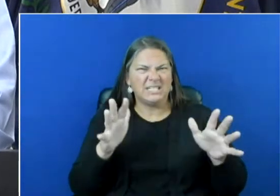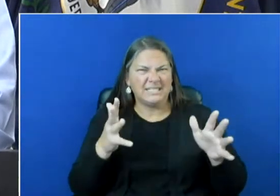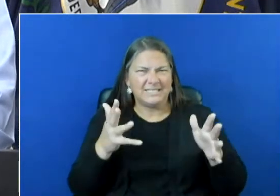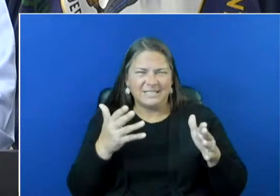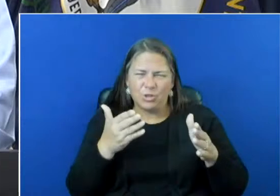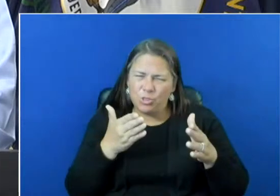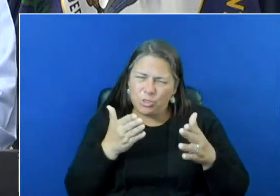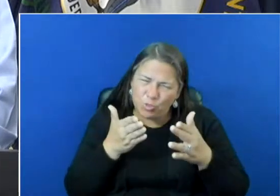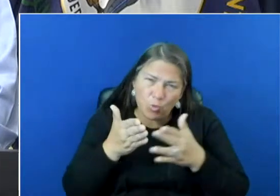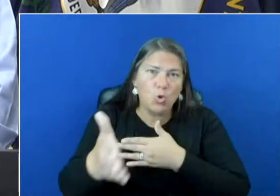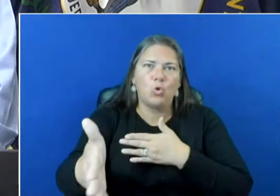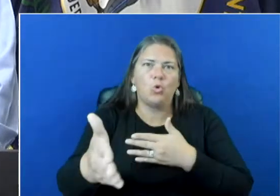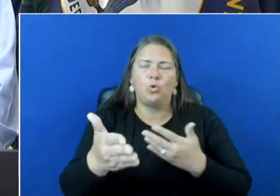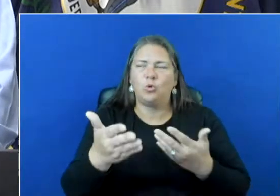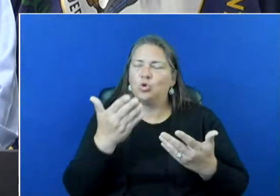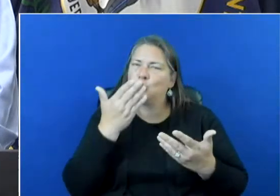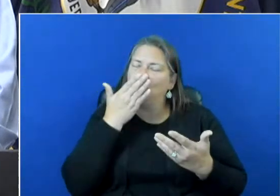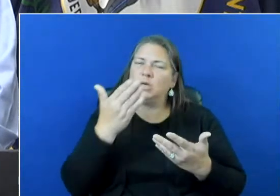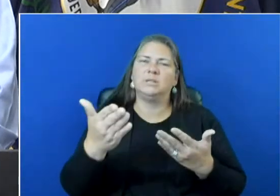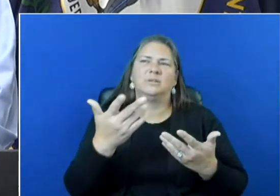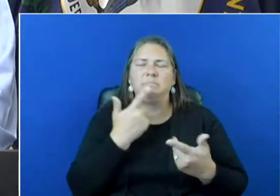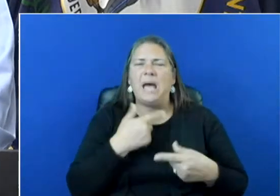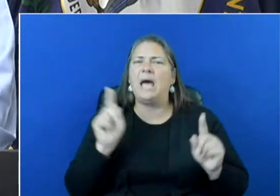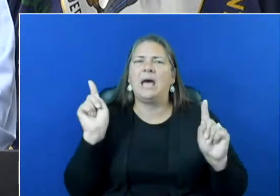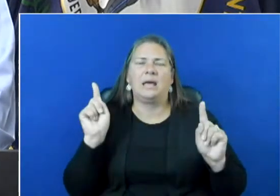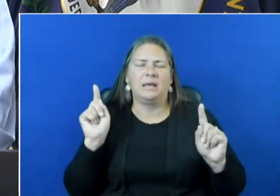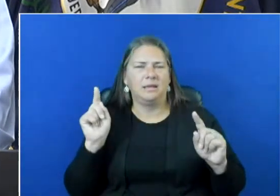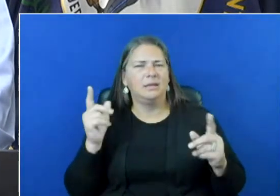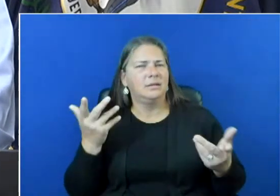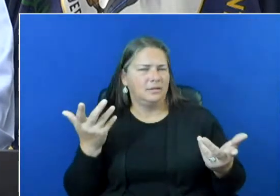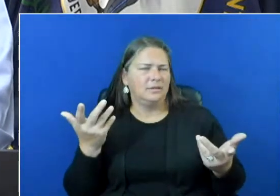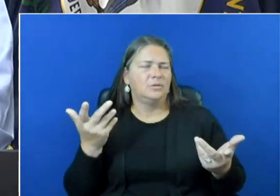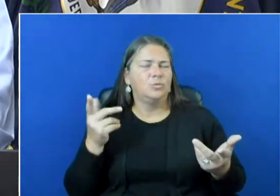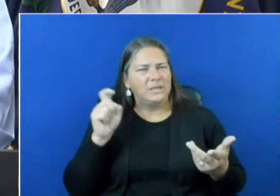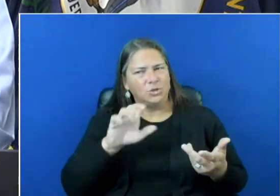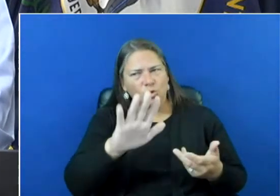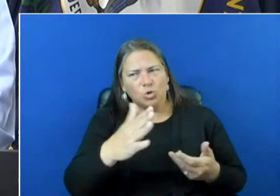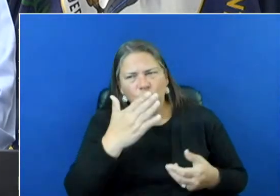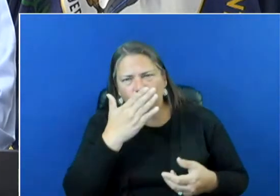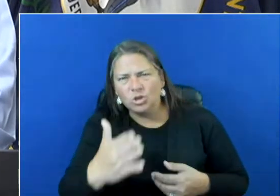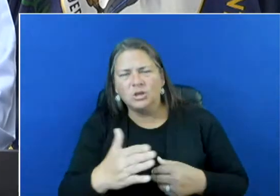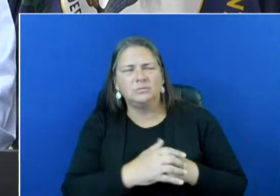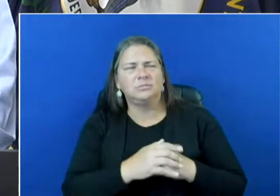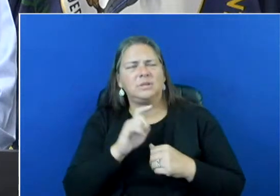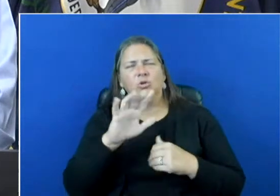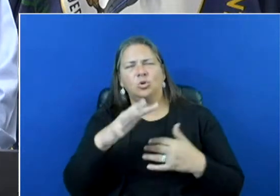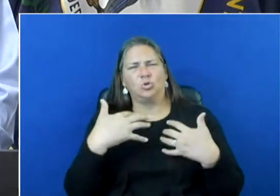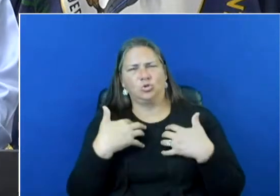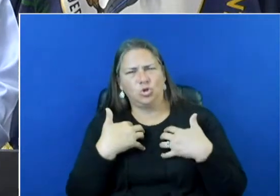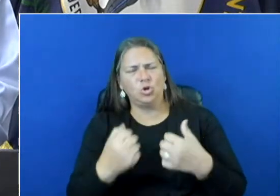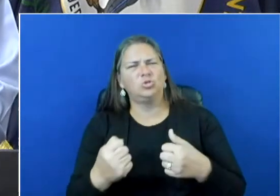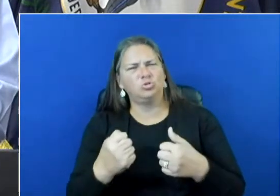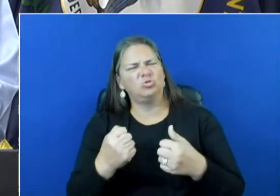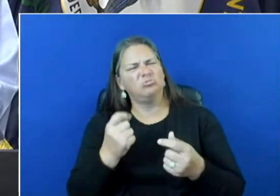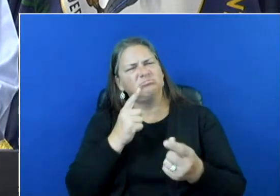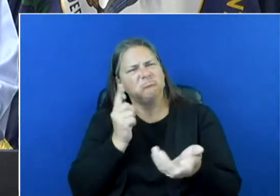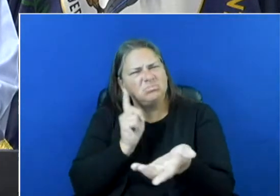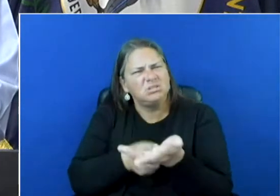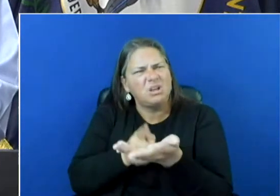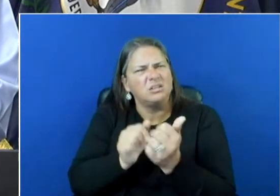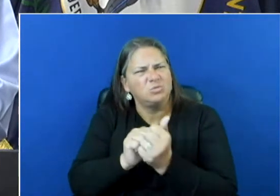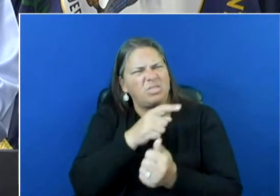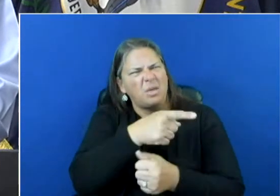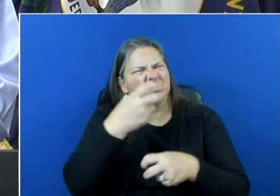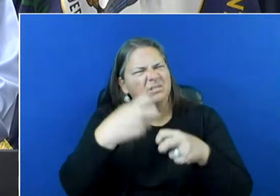many people here. And we need both your goodness plus your courage to have that tough conversation to get to the next level.